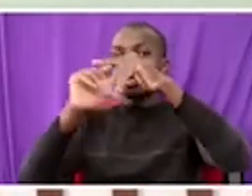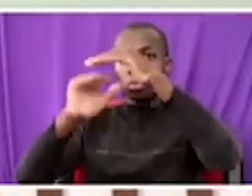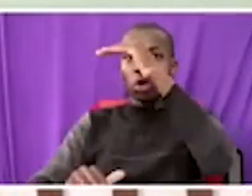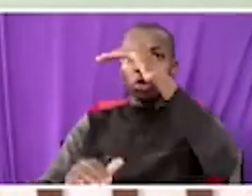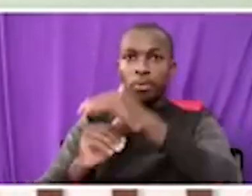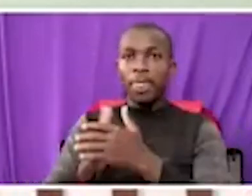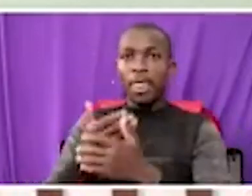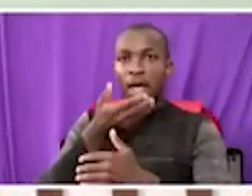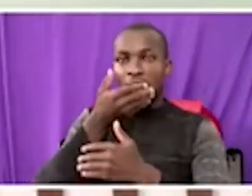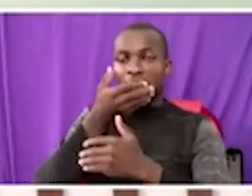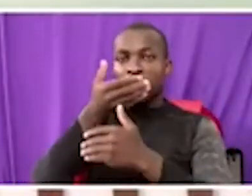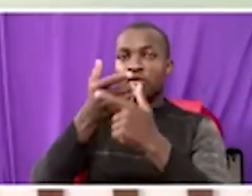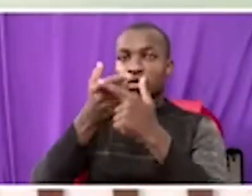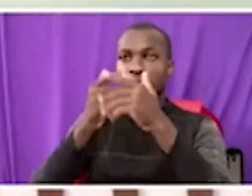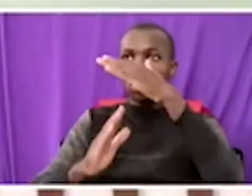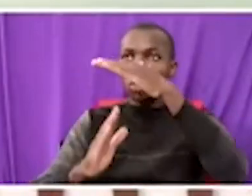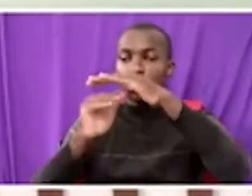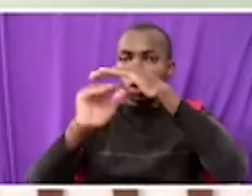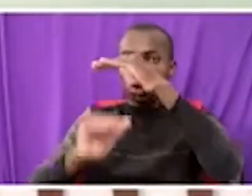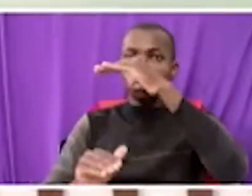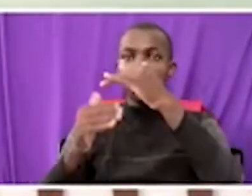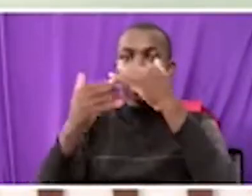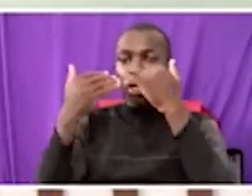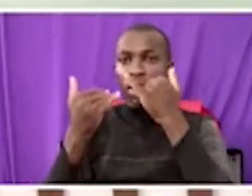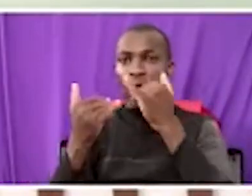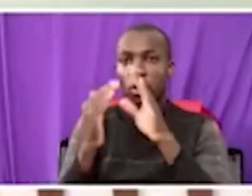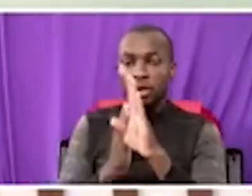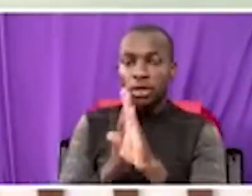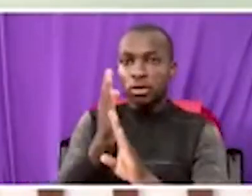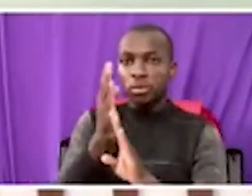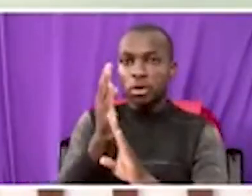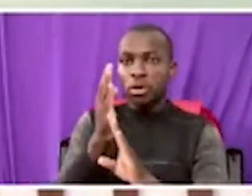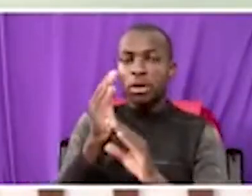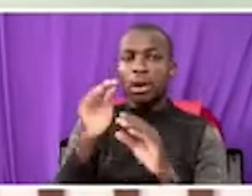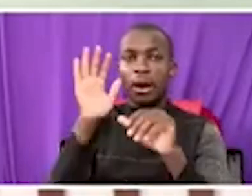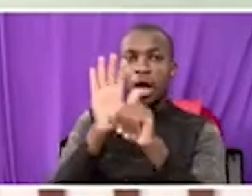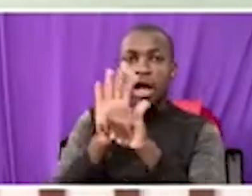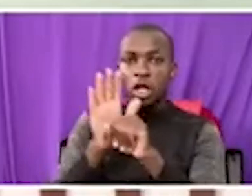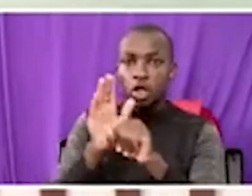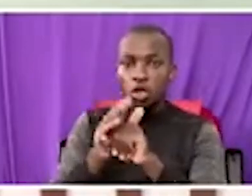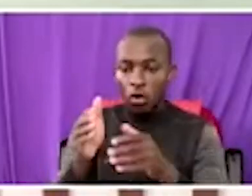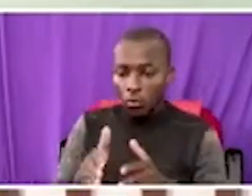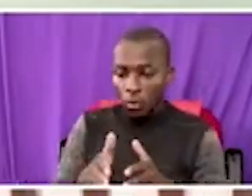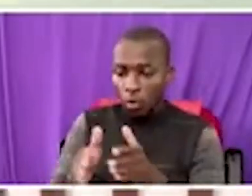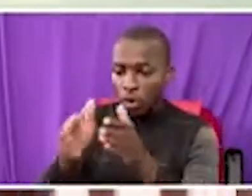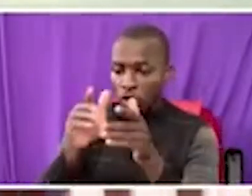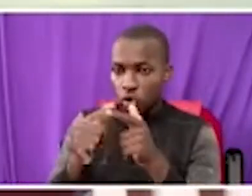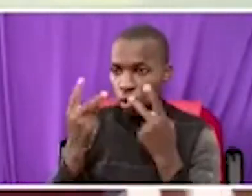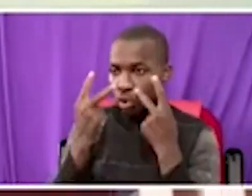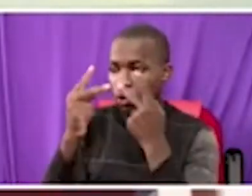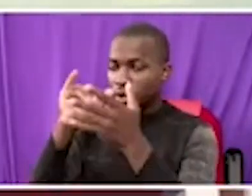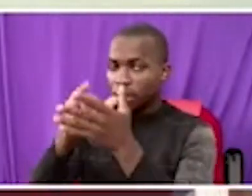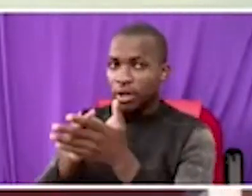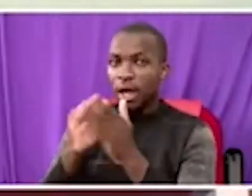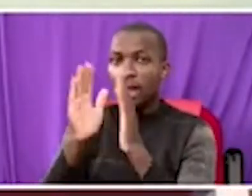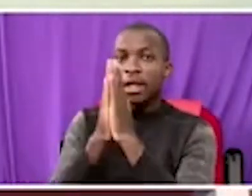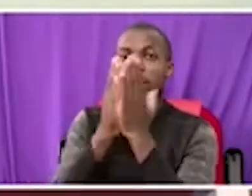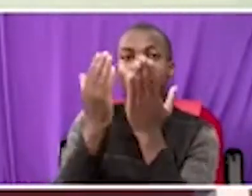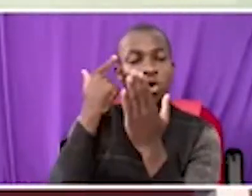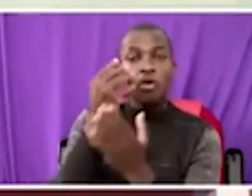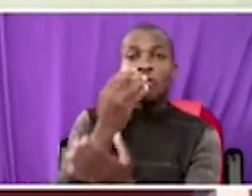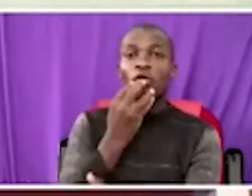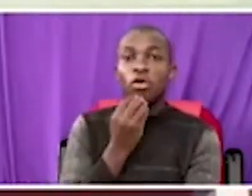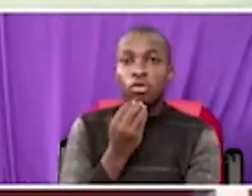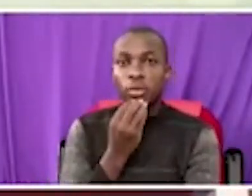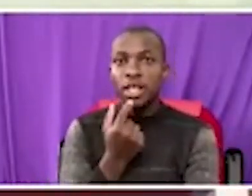two from top to bottom. Now, there are many interpretations, many ways of looking at that. The book of Hebrews gives us a suggestion